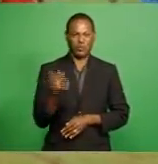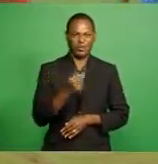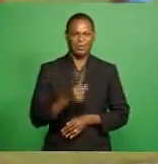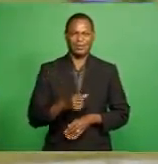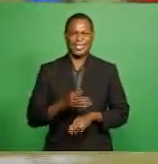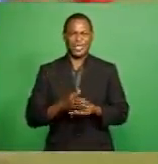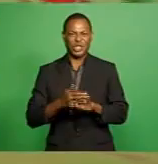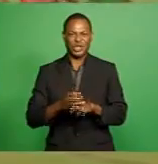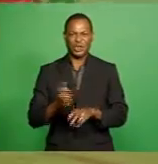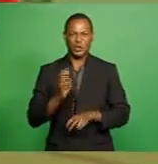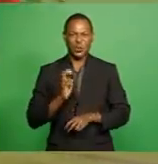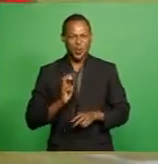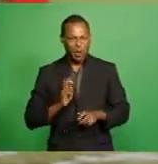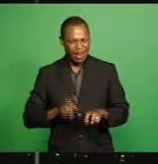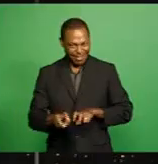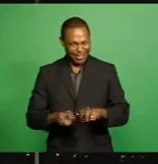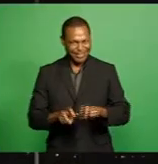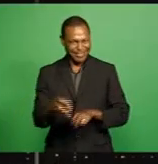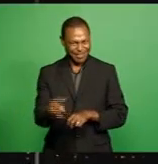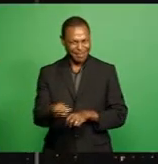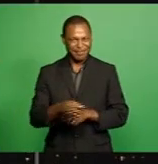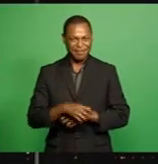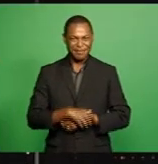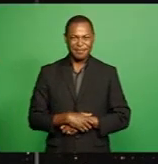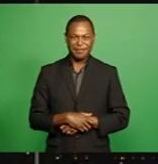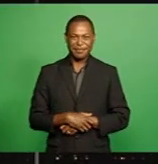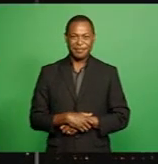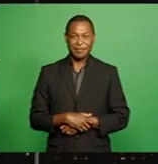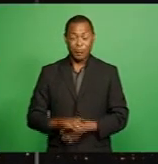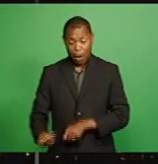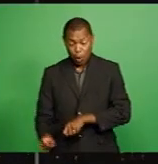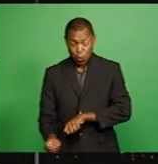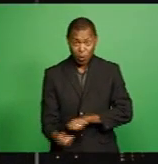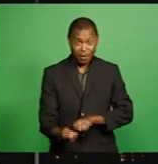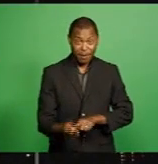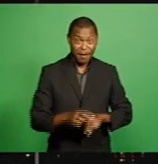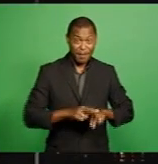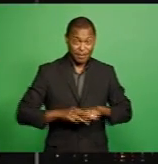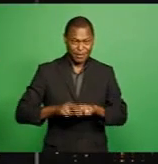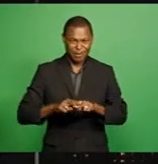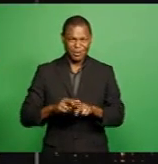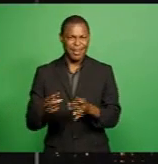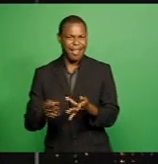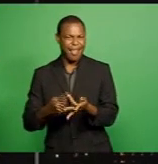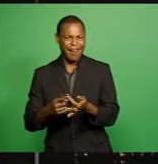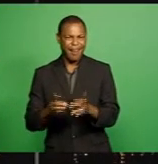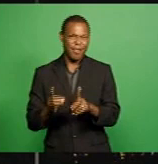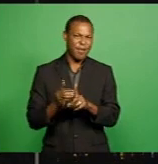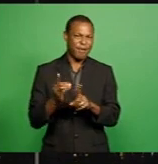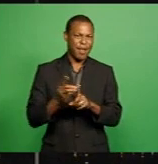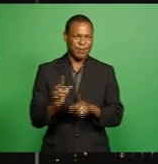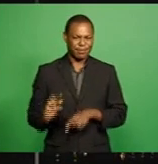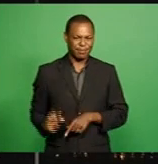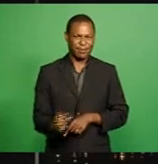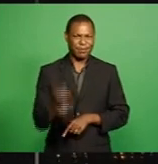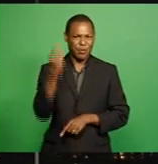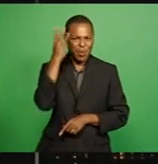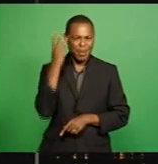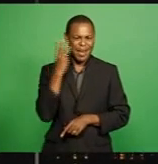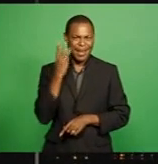Talima Terkula, FBC Sports. Cricket Fiji is trying out another development pathway for women